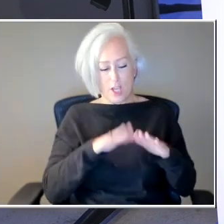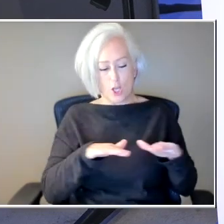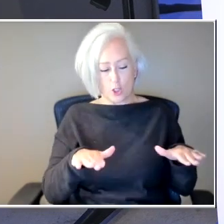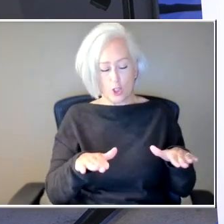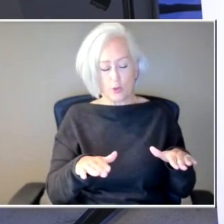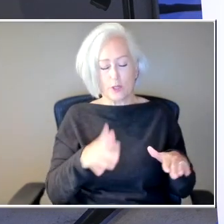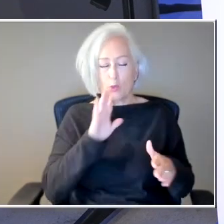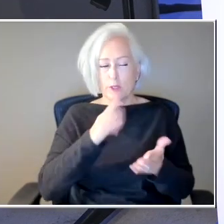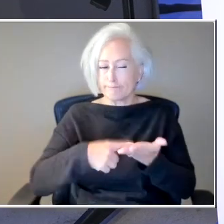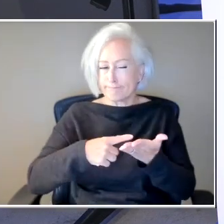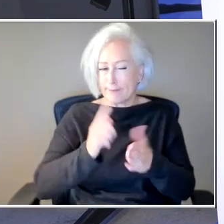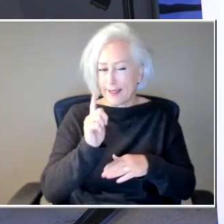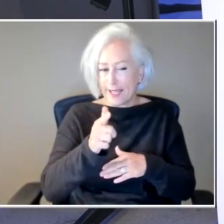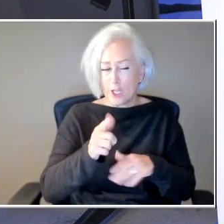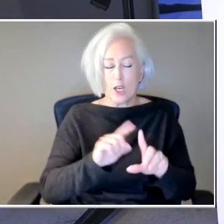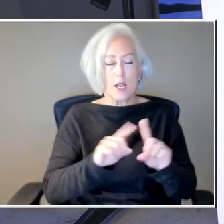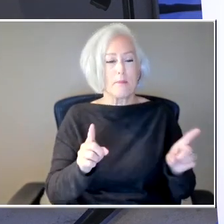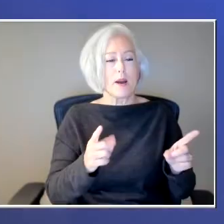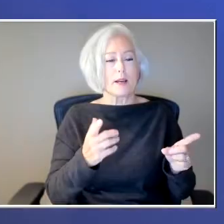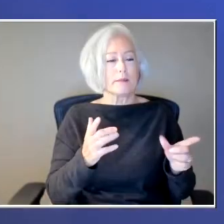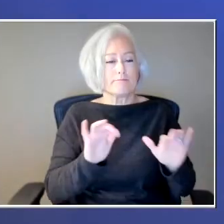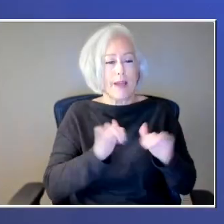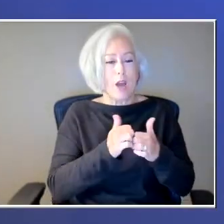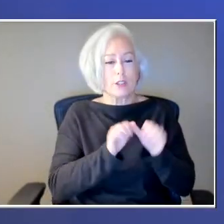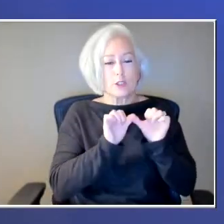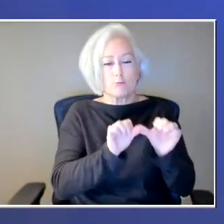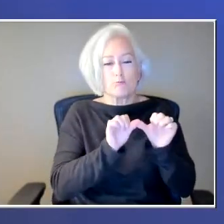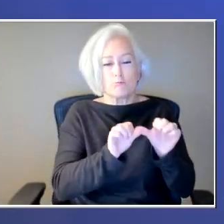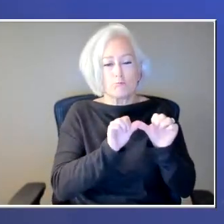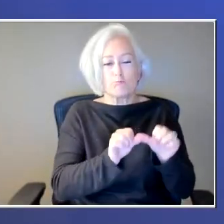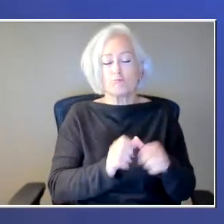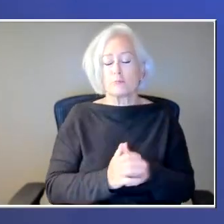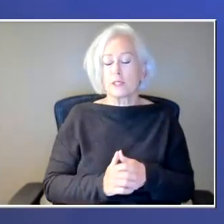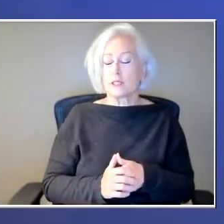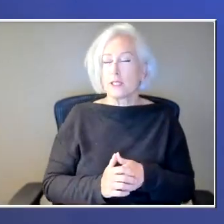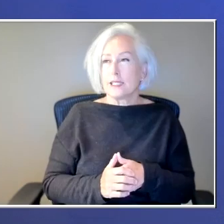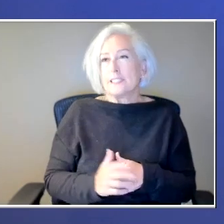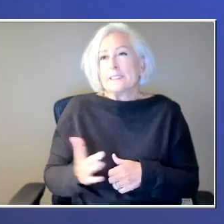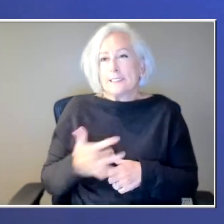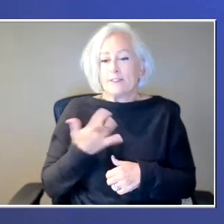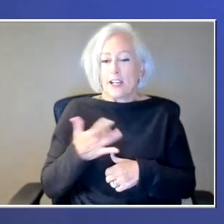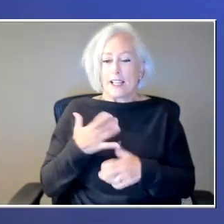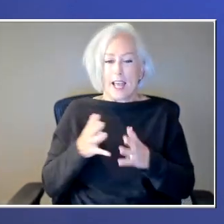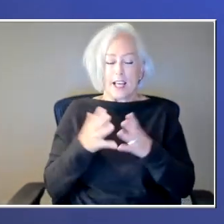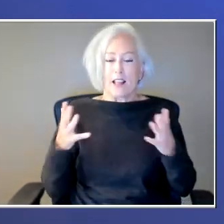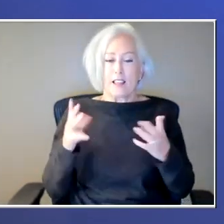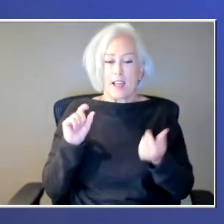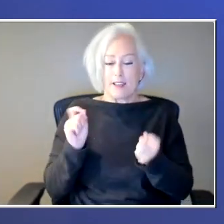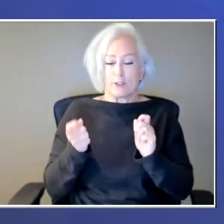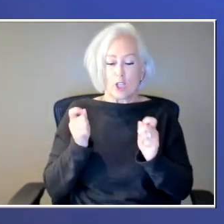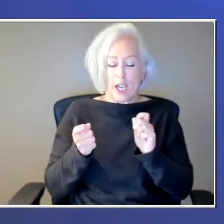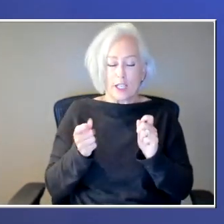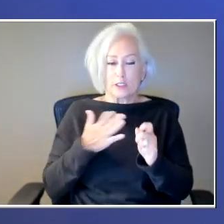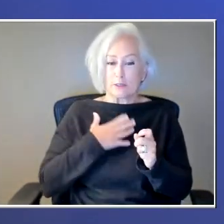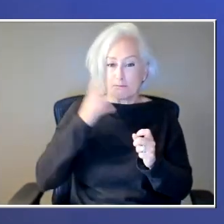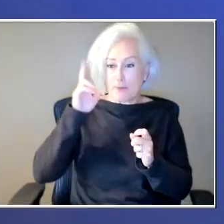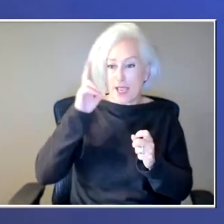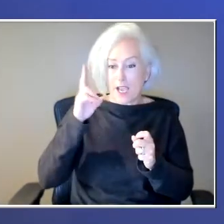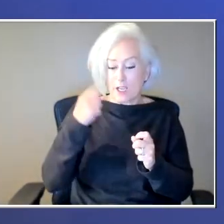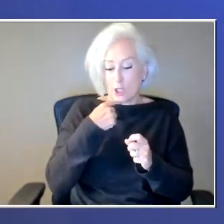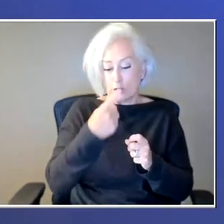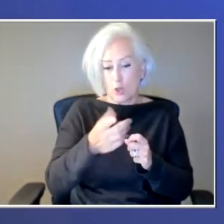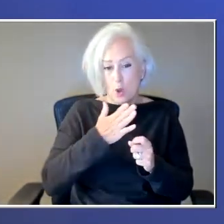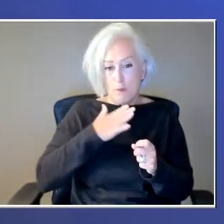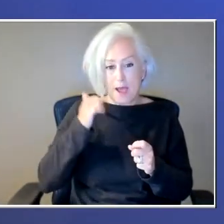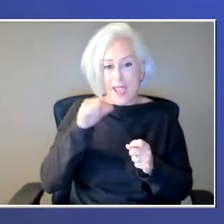kept you going? I really just felt like a lot had changed, and like my uncle used to tell my aunt if he could